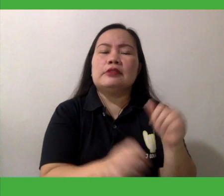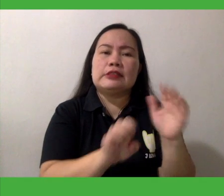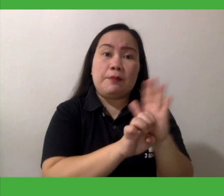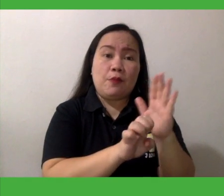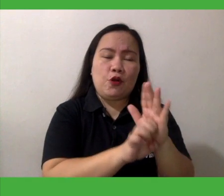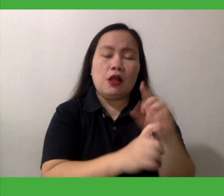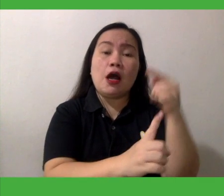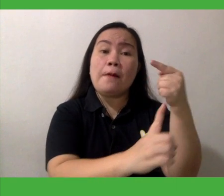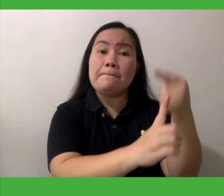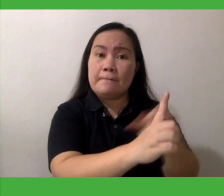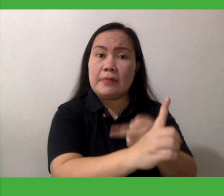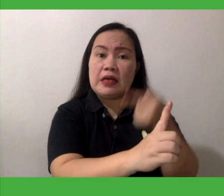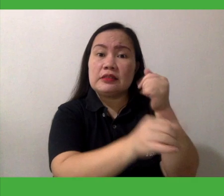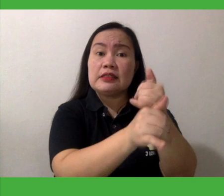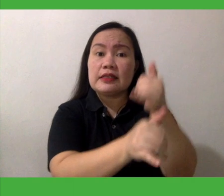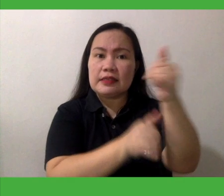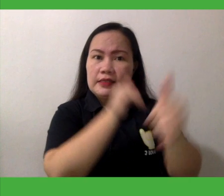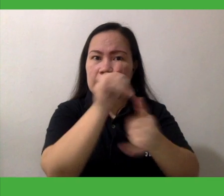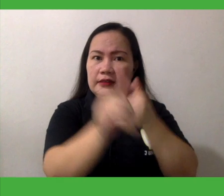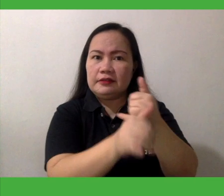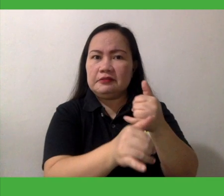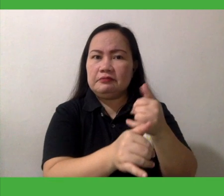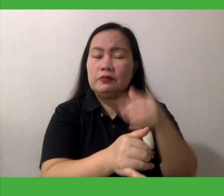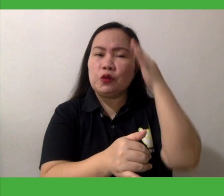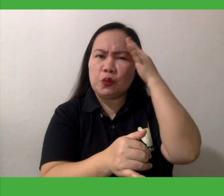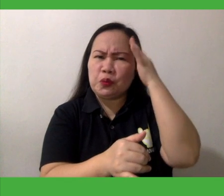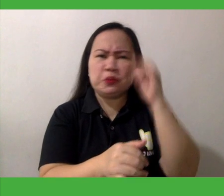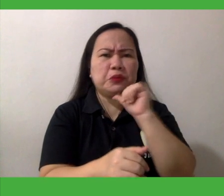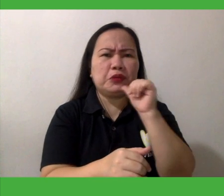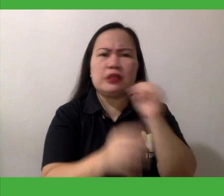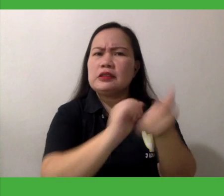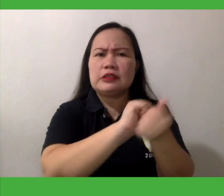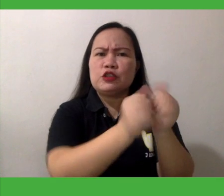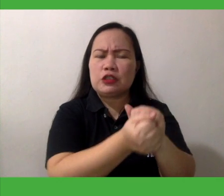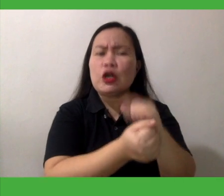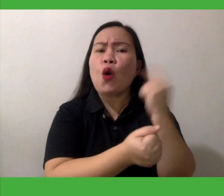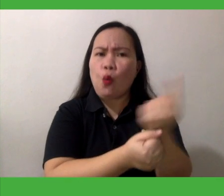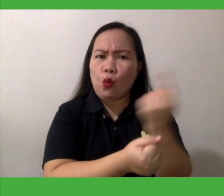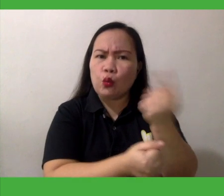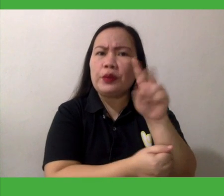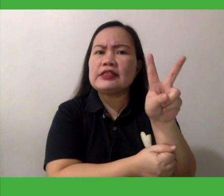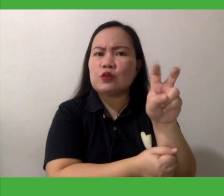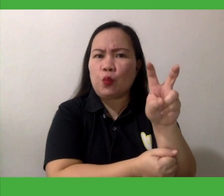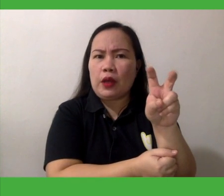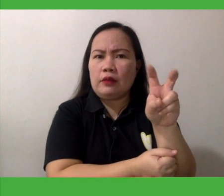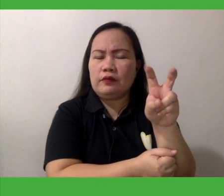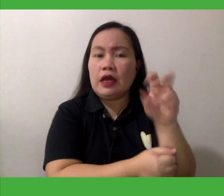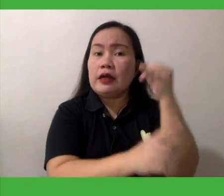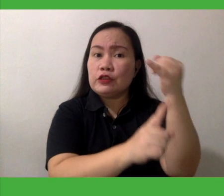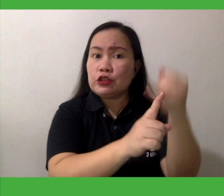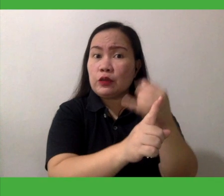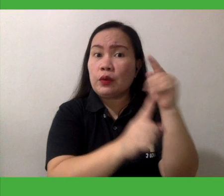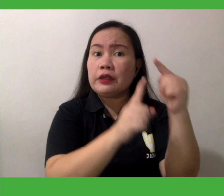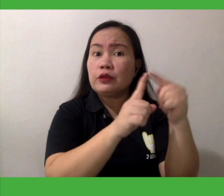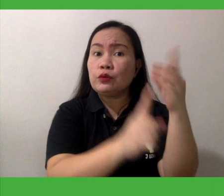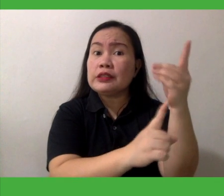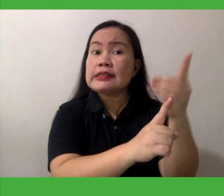yung months in a year. Kasi pag sinabi natin months in a year, it doesn't change. It's always 12.